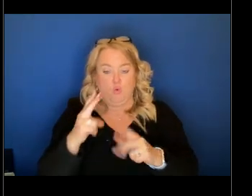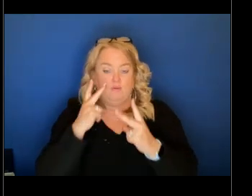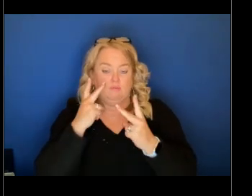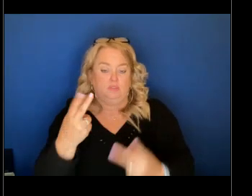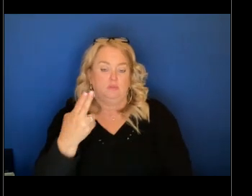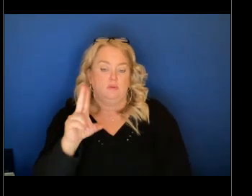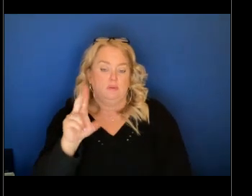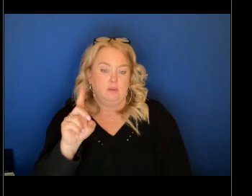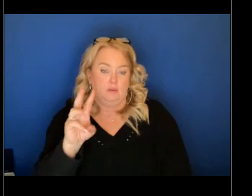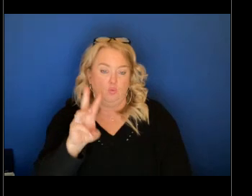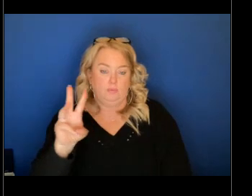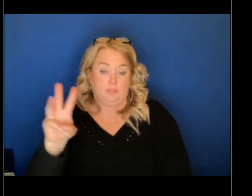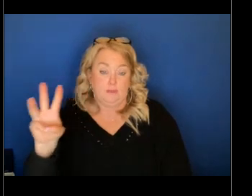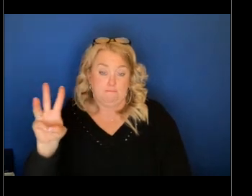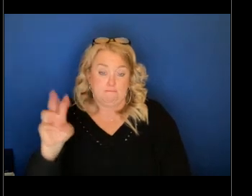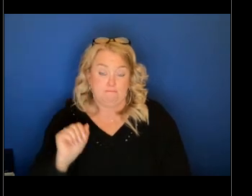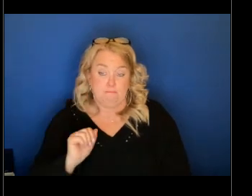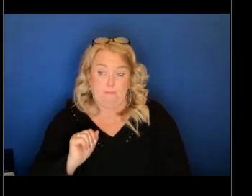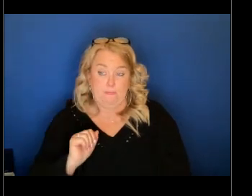website.